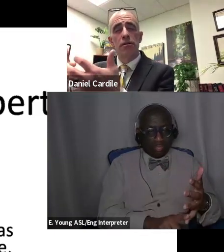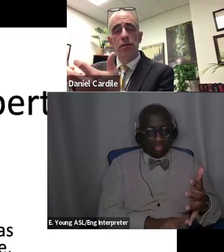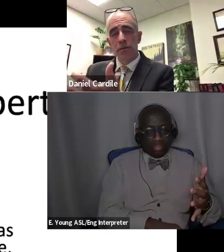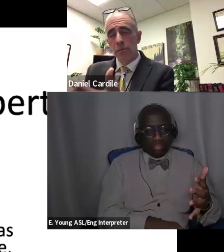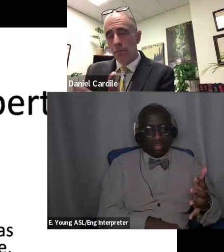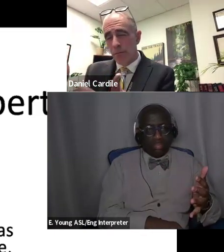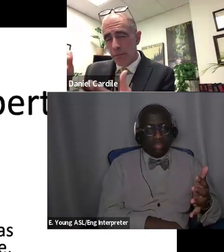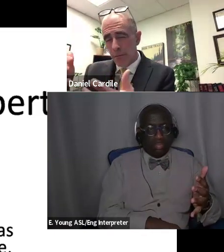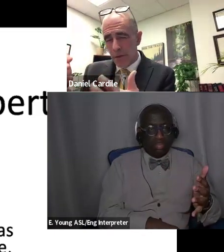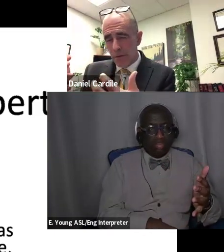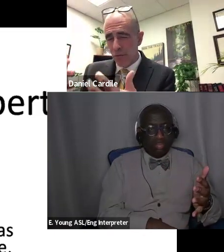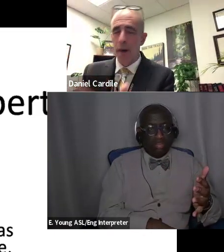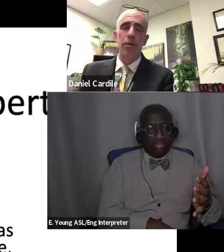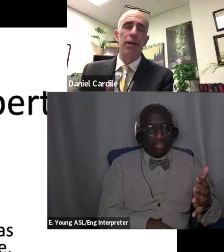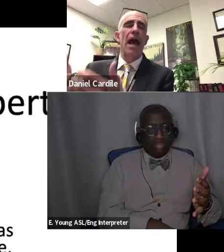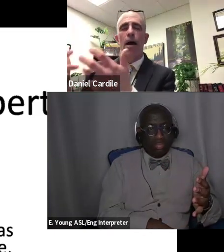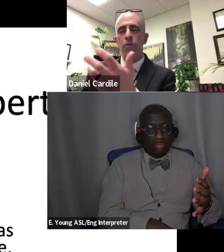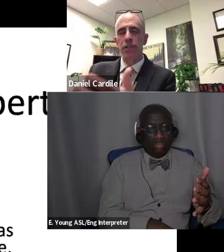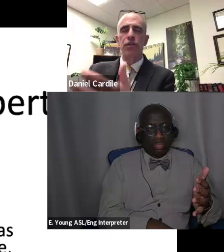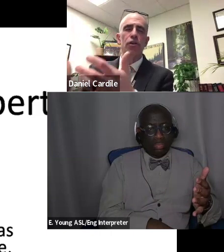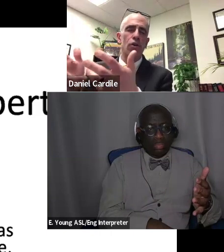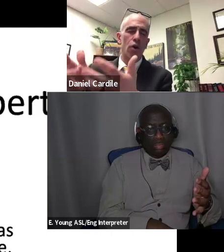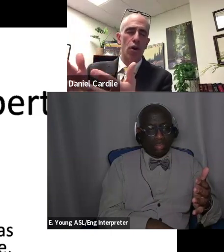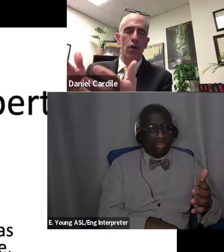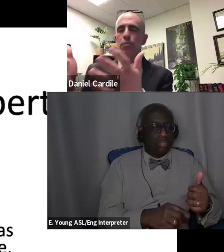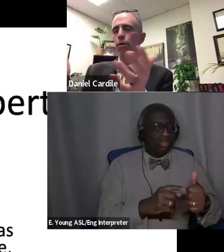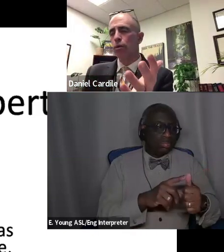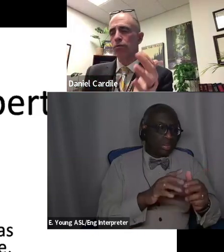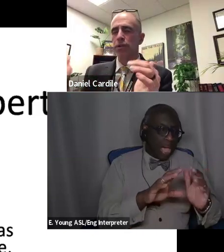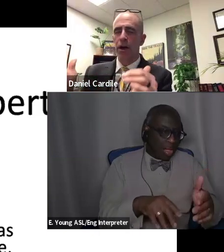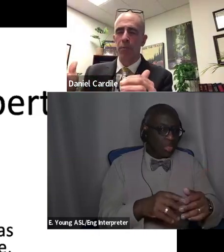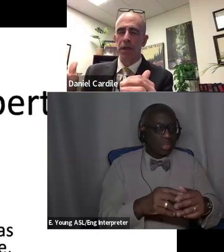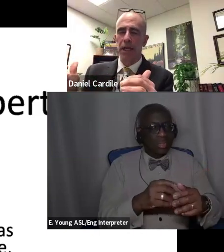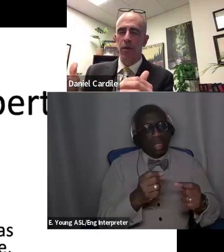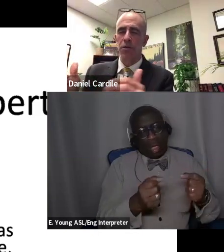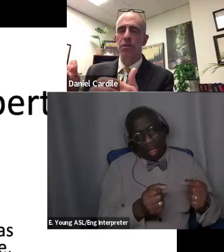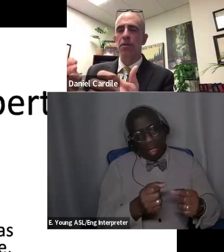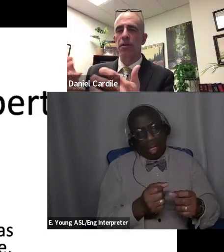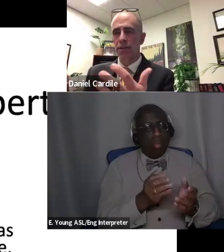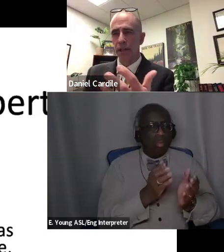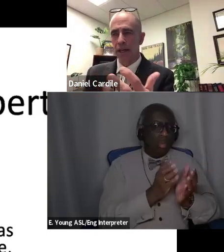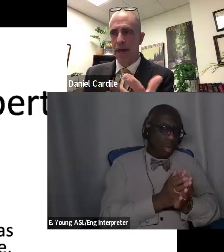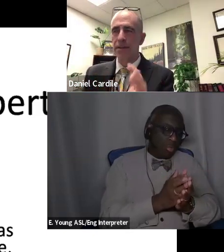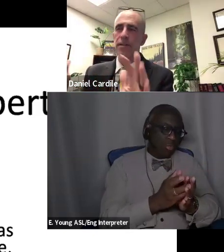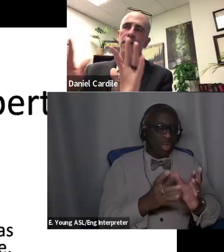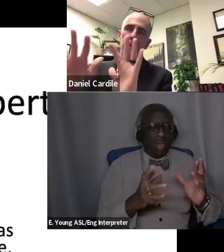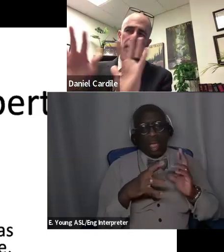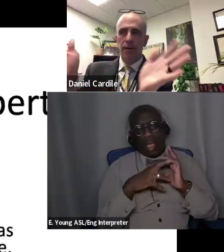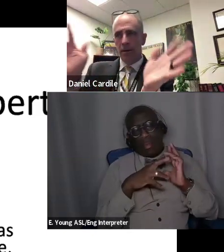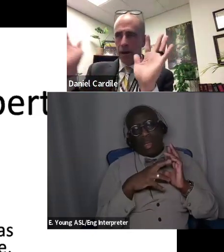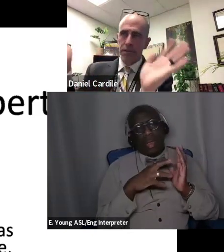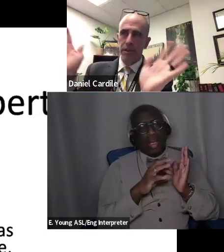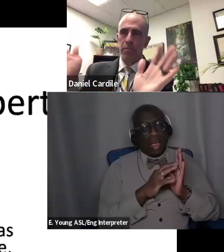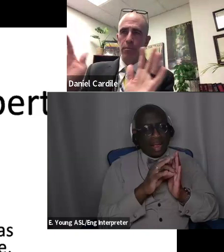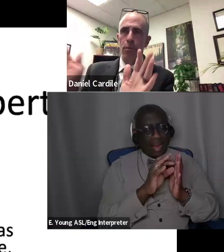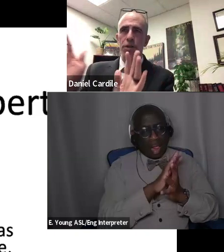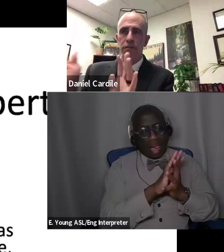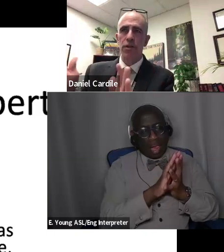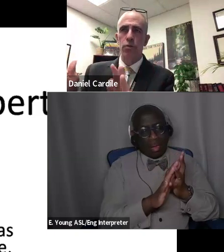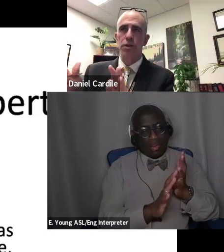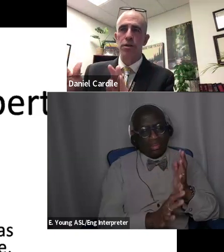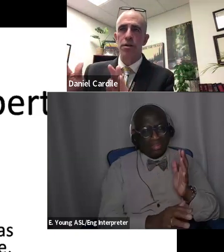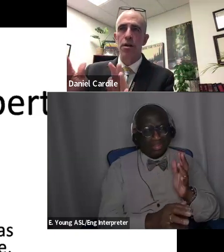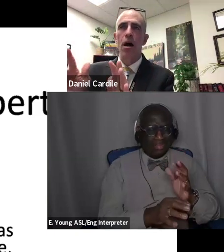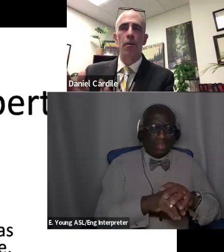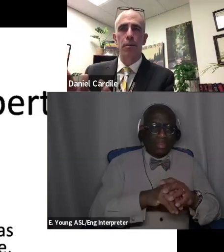person's property: houses, cars, boats, retirement accounts, things like that. Obviously, most